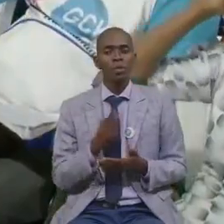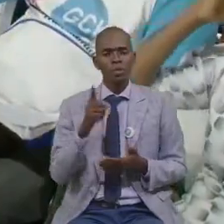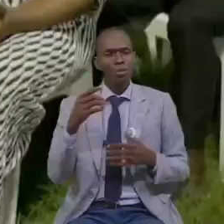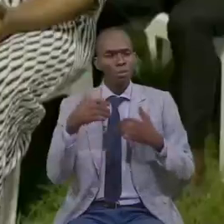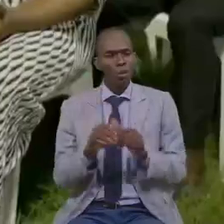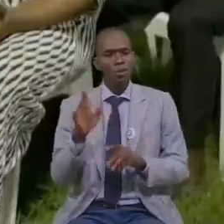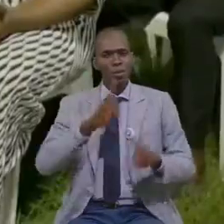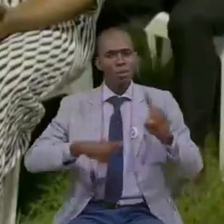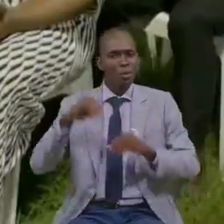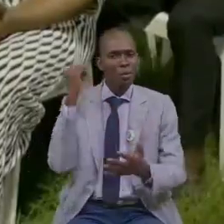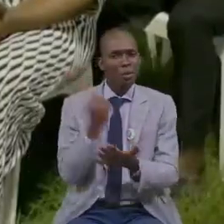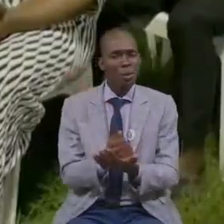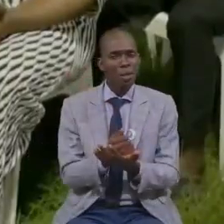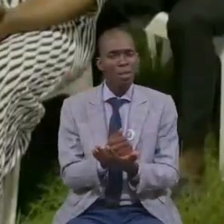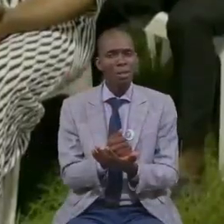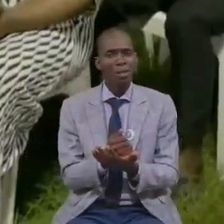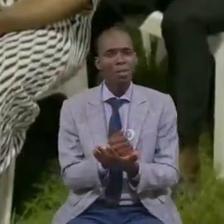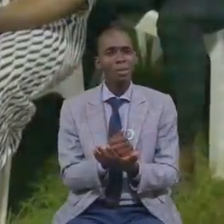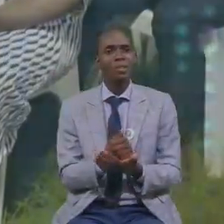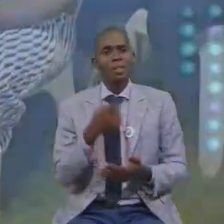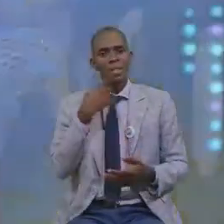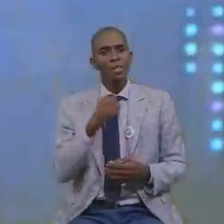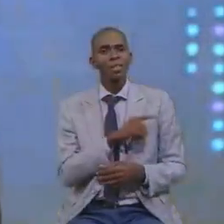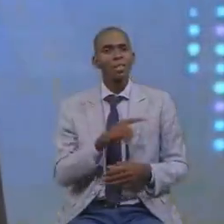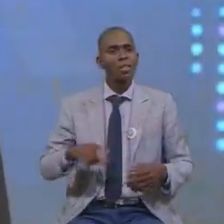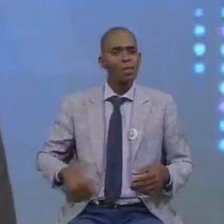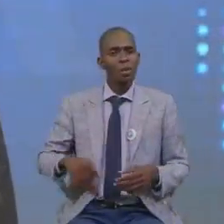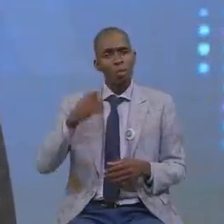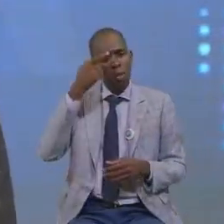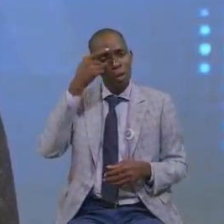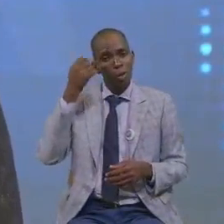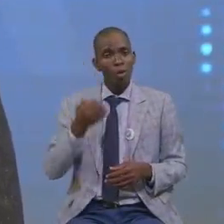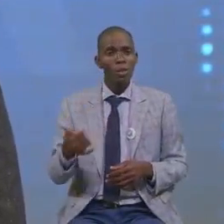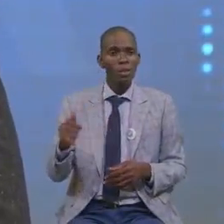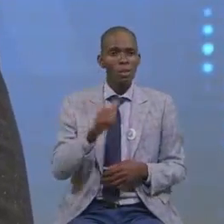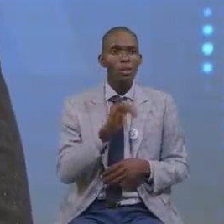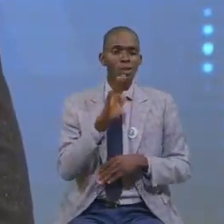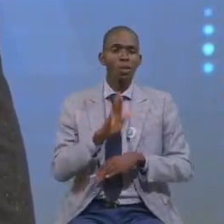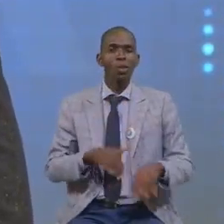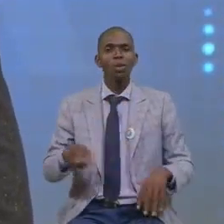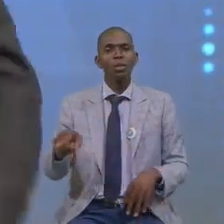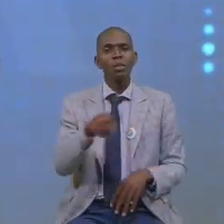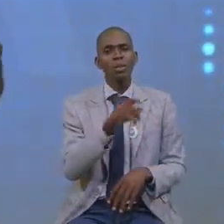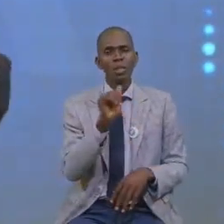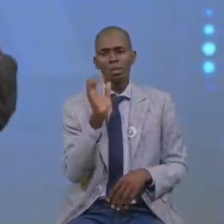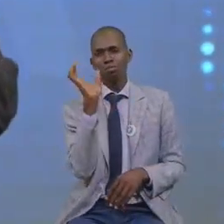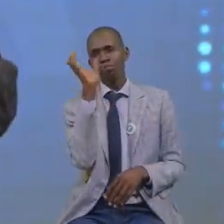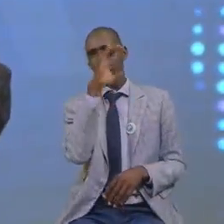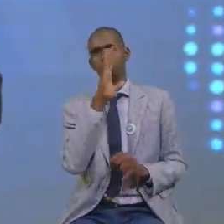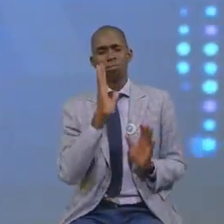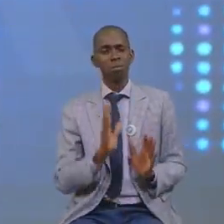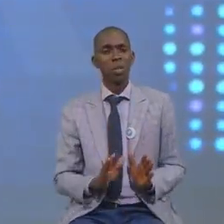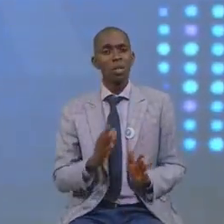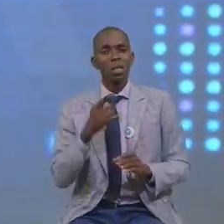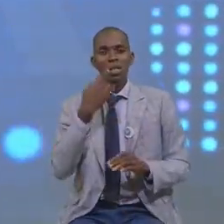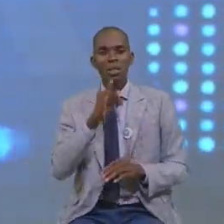there. Says the Lord, because they called thee an outcast, saying, this